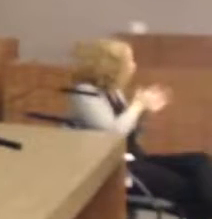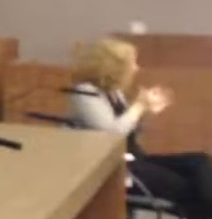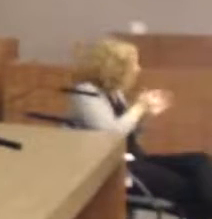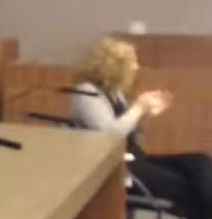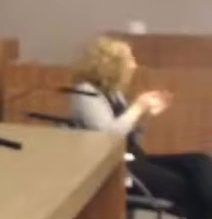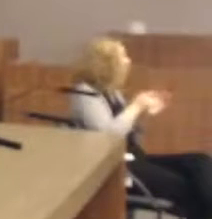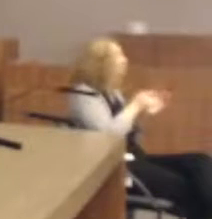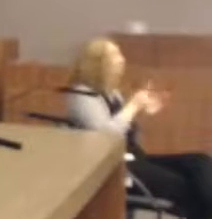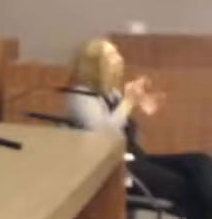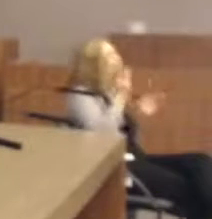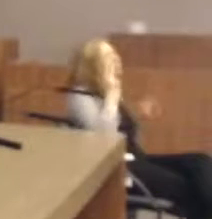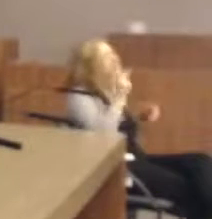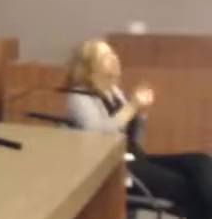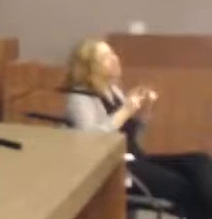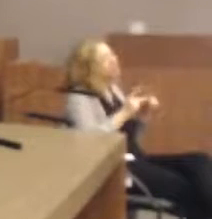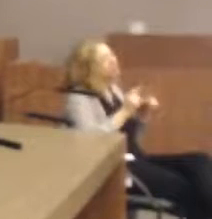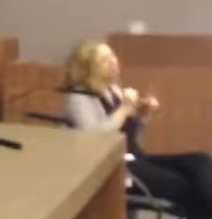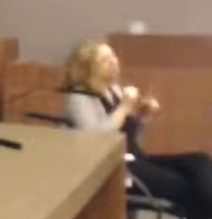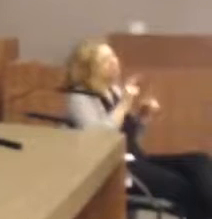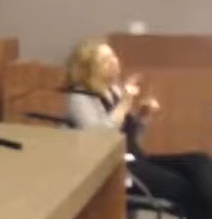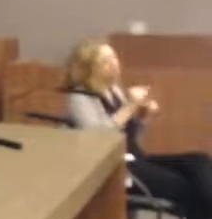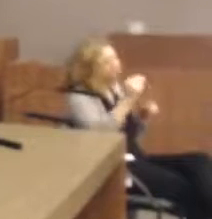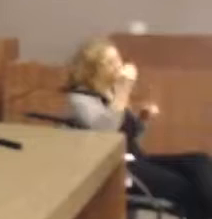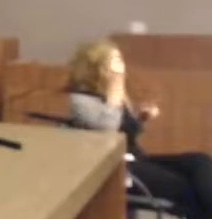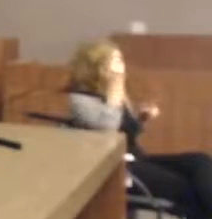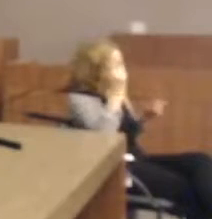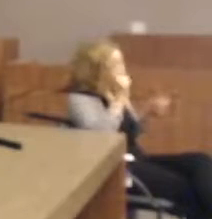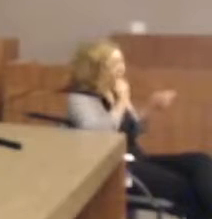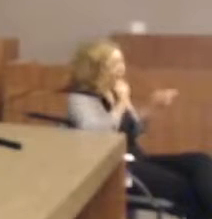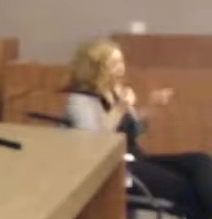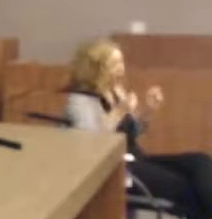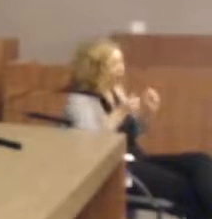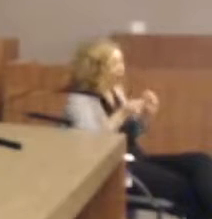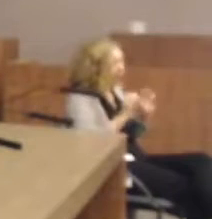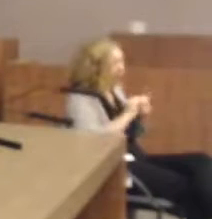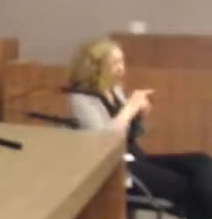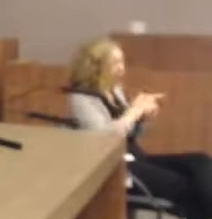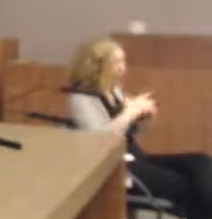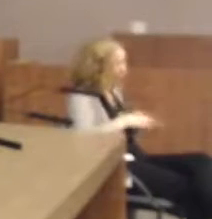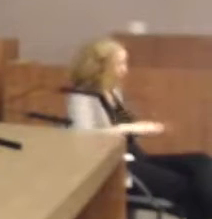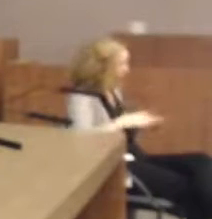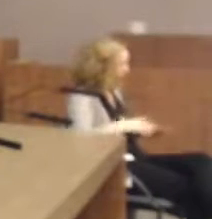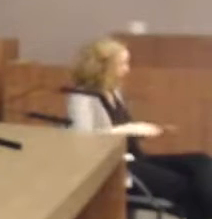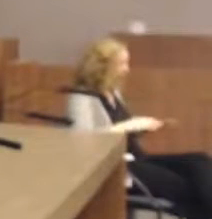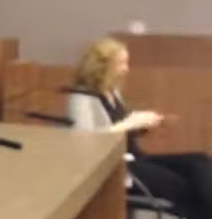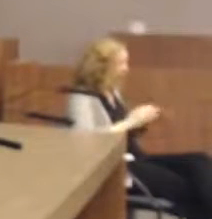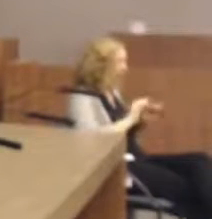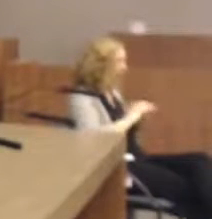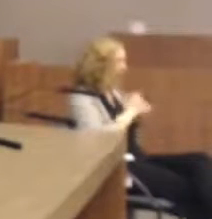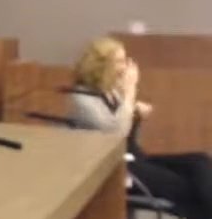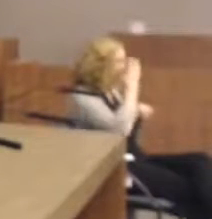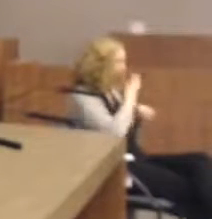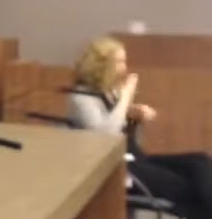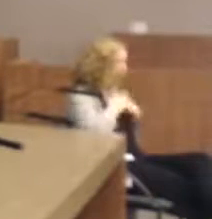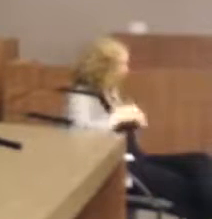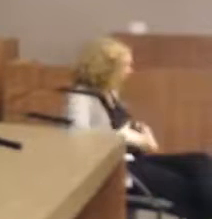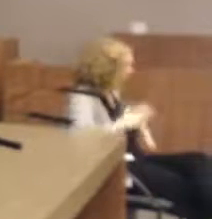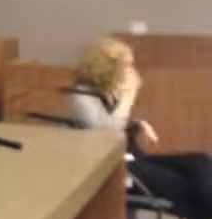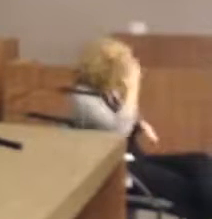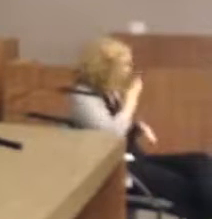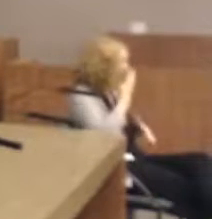see people unconsciously start to change the way that they dress, start to change the look of their body, all in